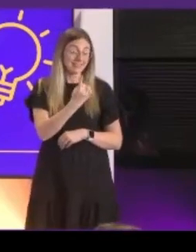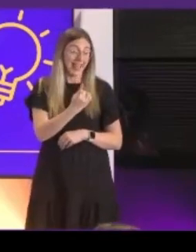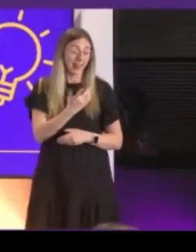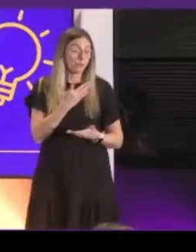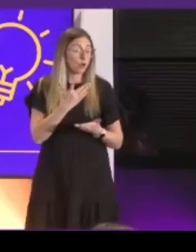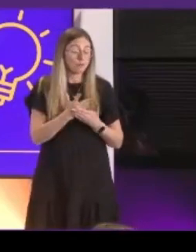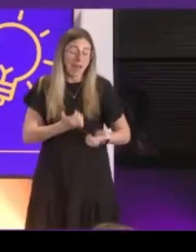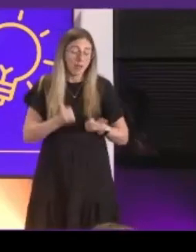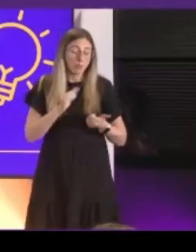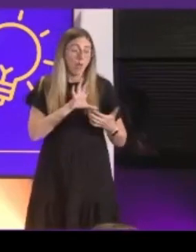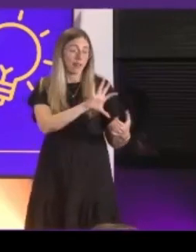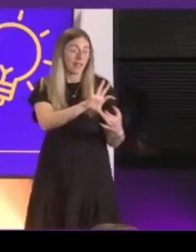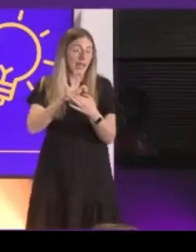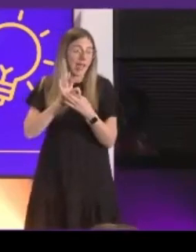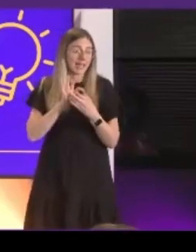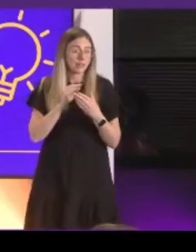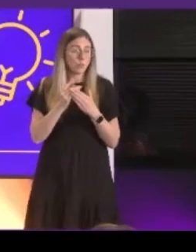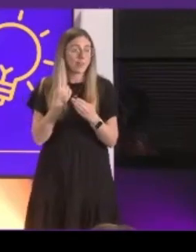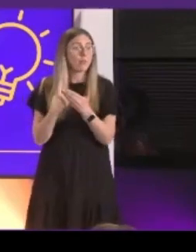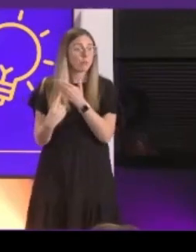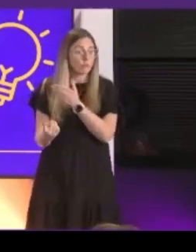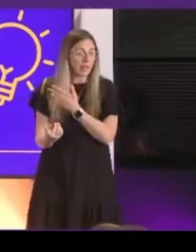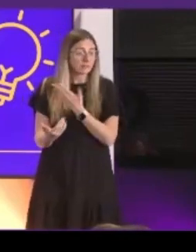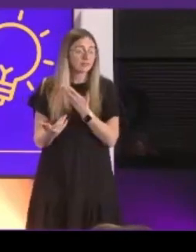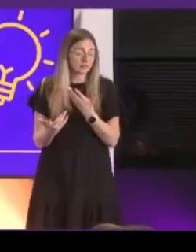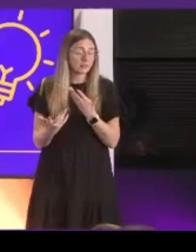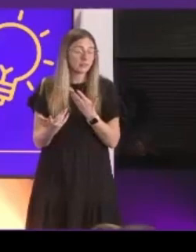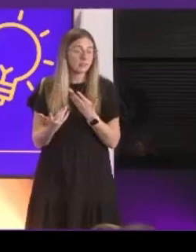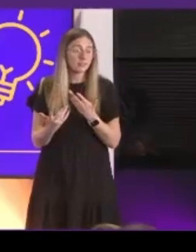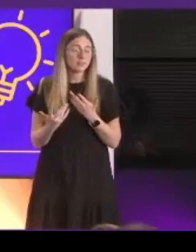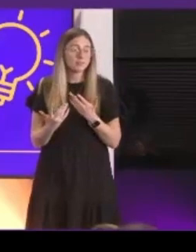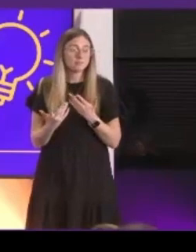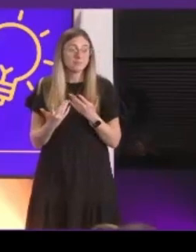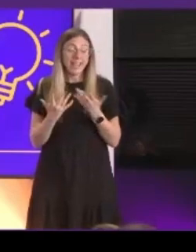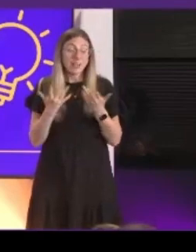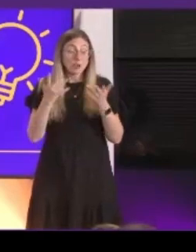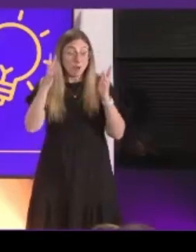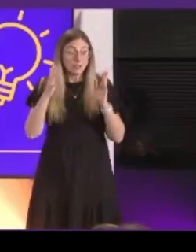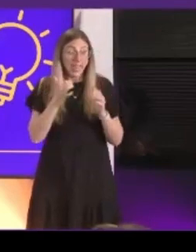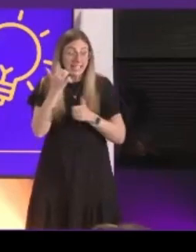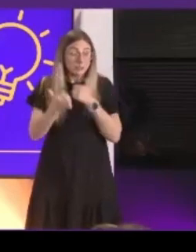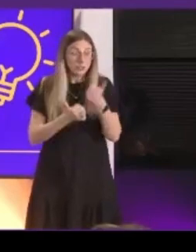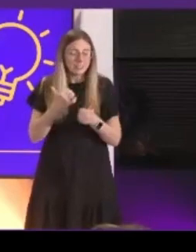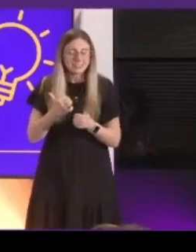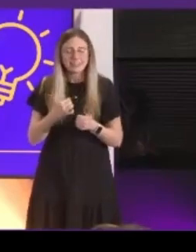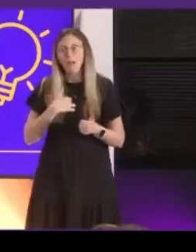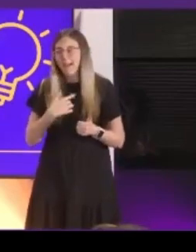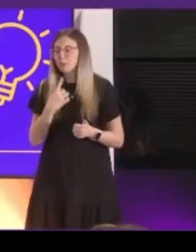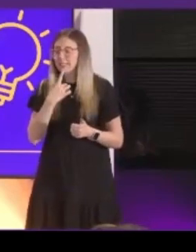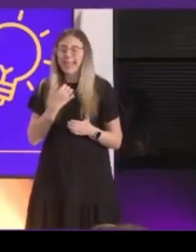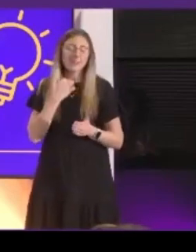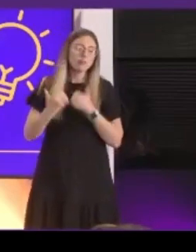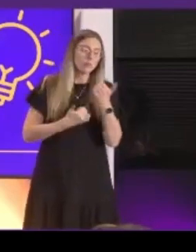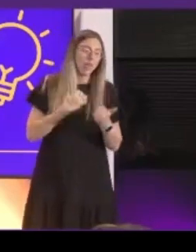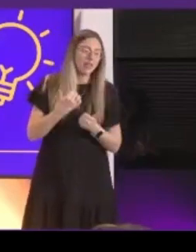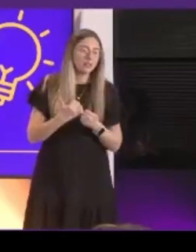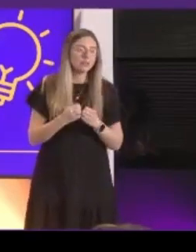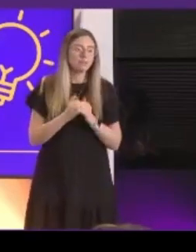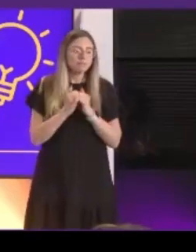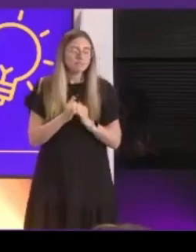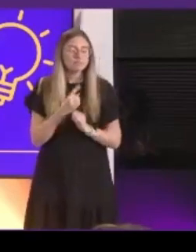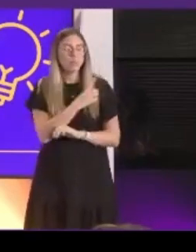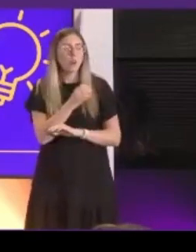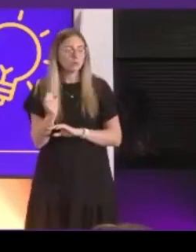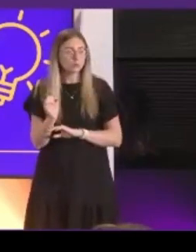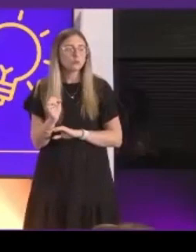well connected with other freelancers, and you know, the Shani's, congratulations, I can't help but say it myself, but the Power 100, and